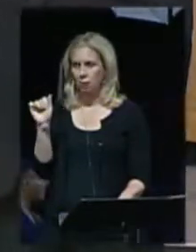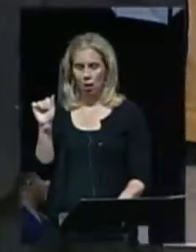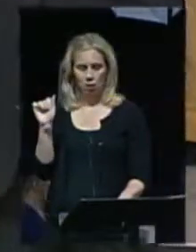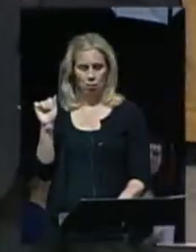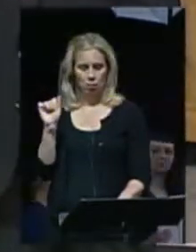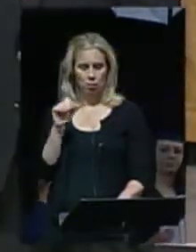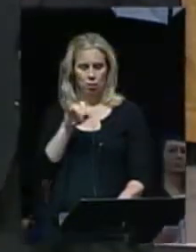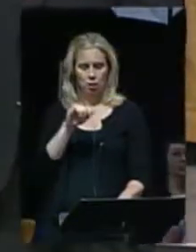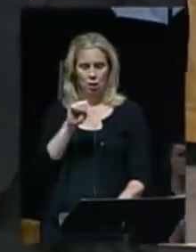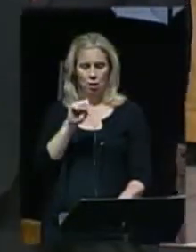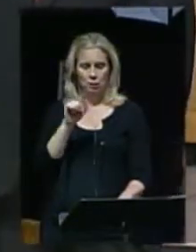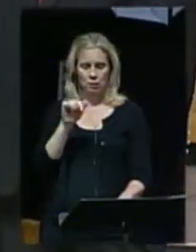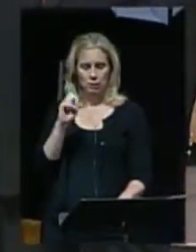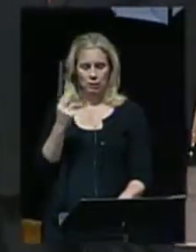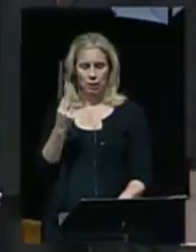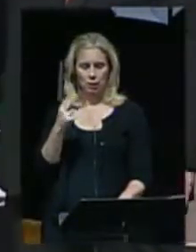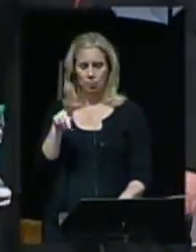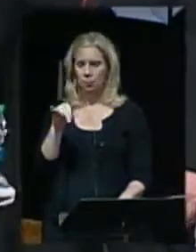Isaac Peterson.